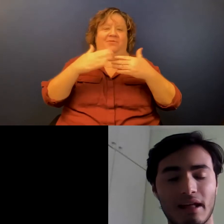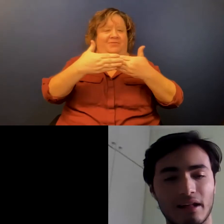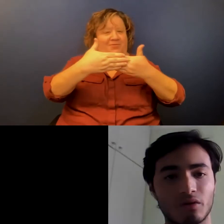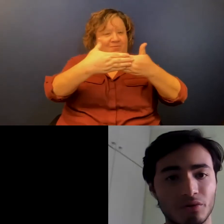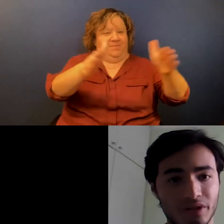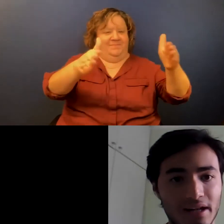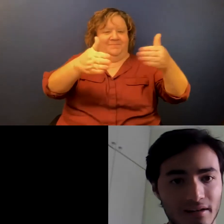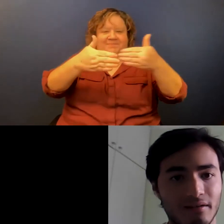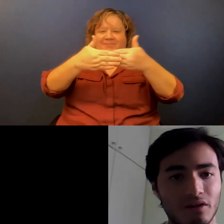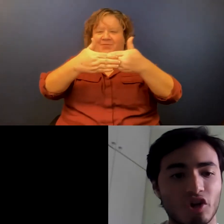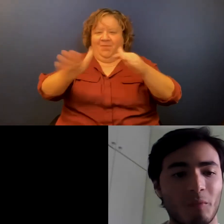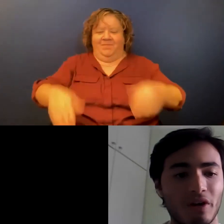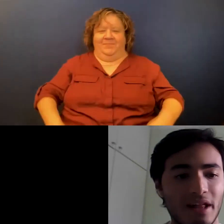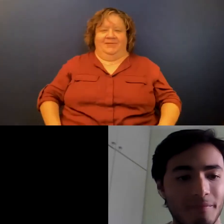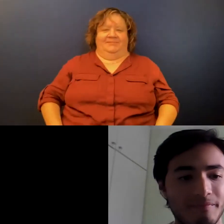and feel